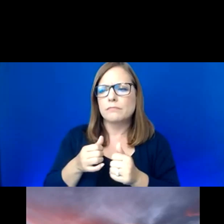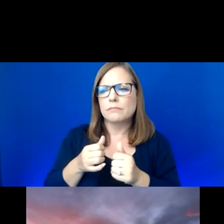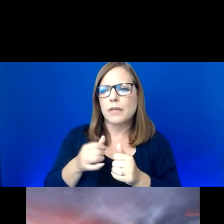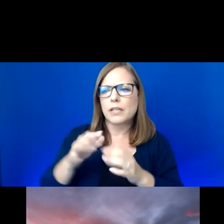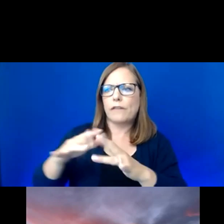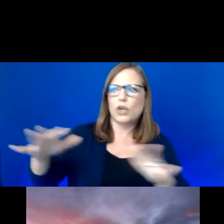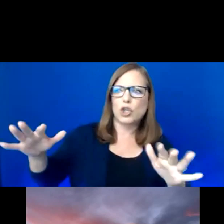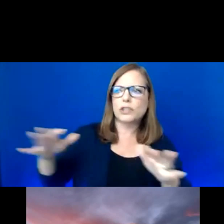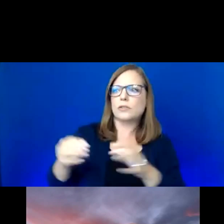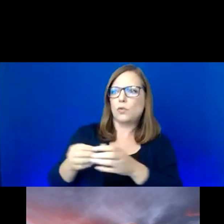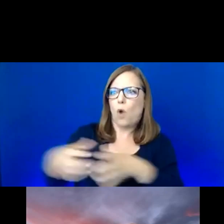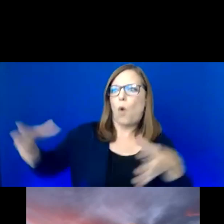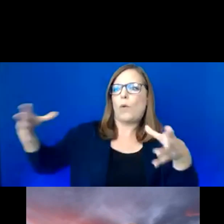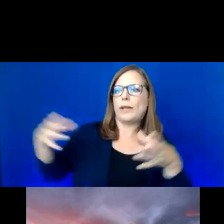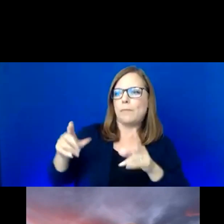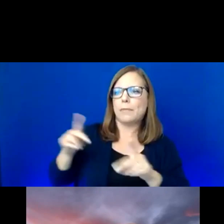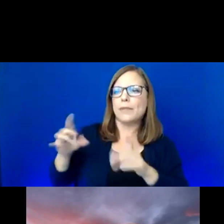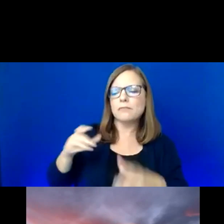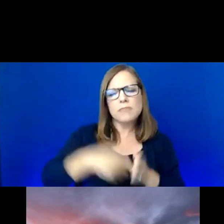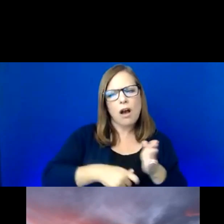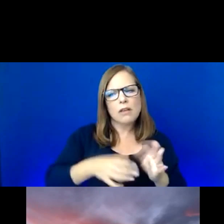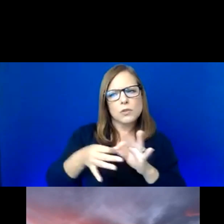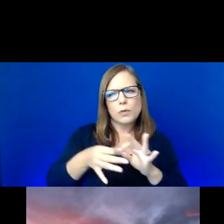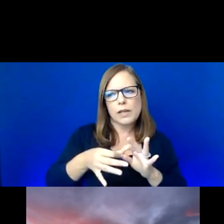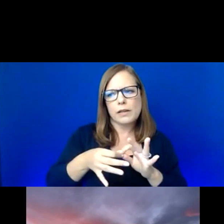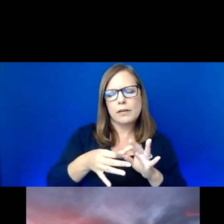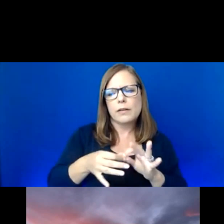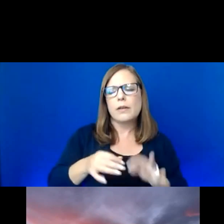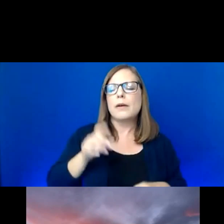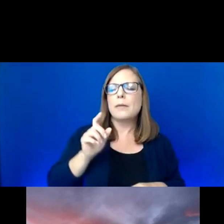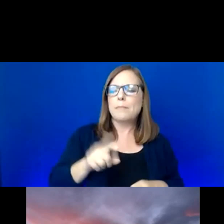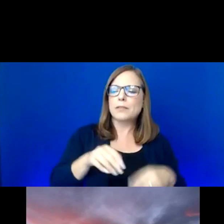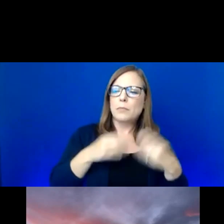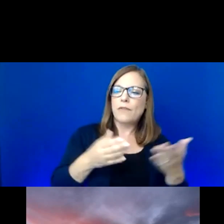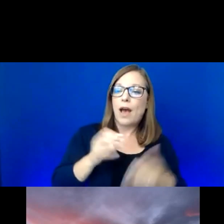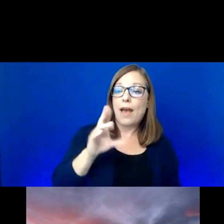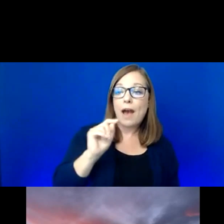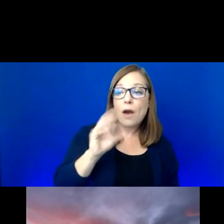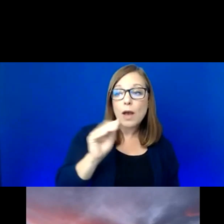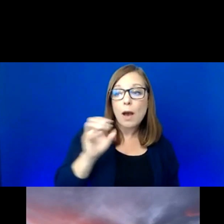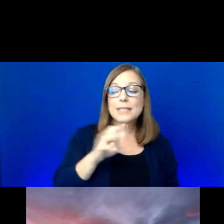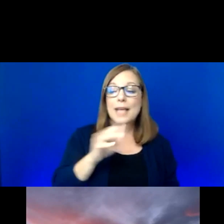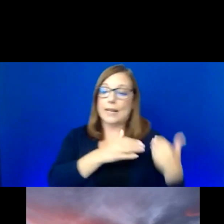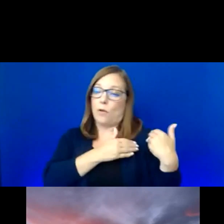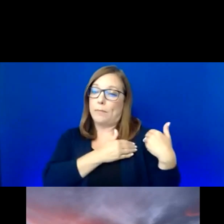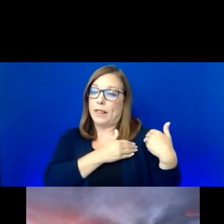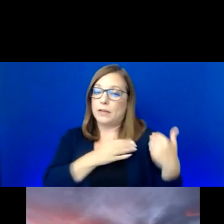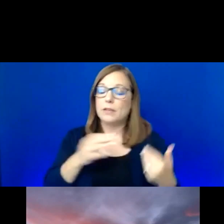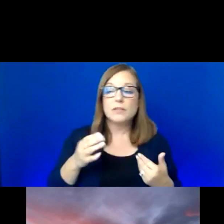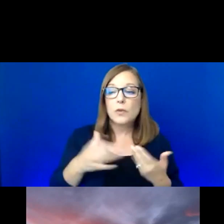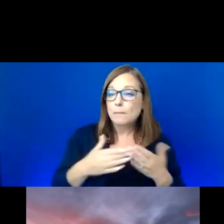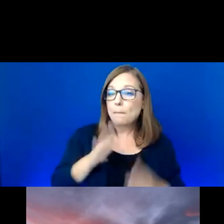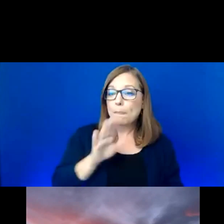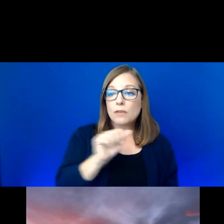the point is that we provide outcomes and we have accountability for that. And so regardless of whether your AAA is 1 county,